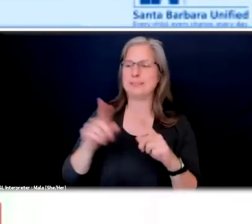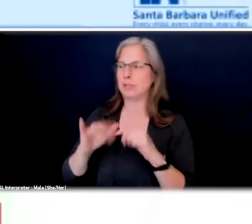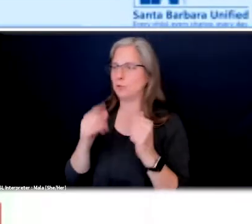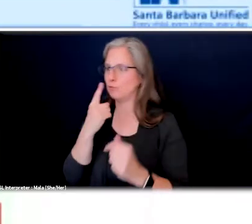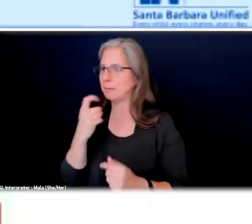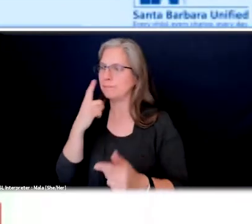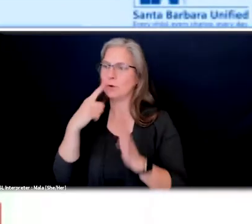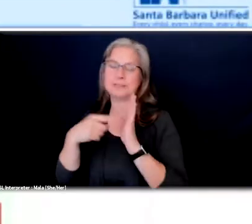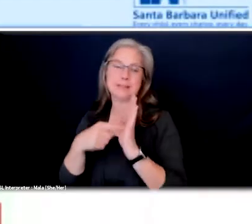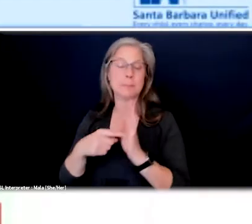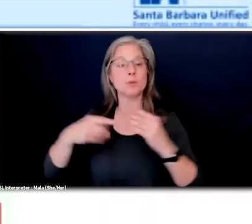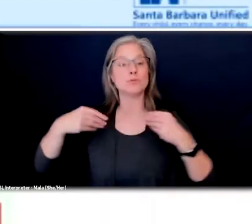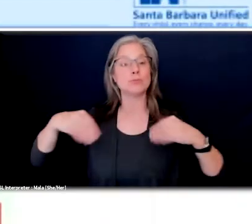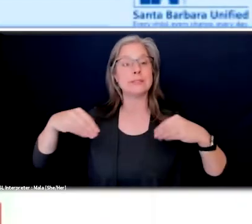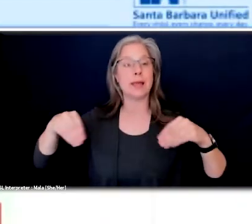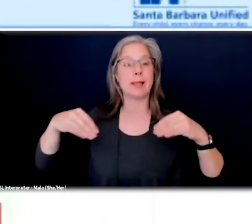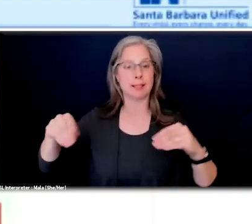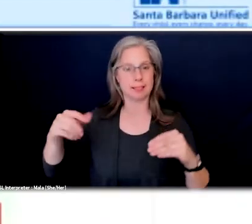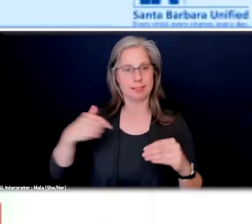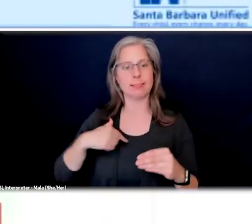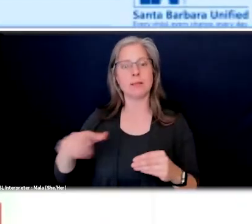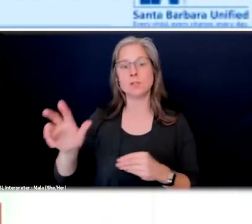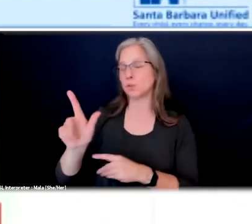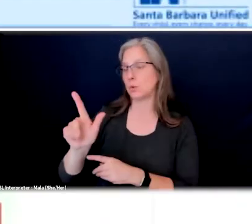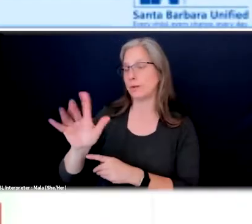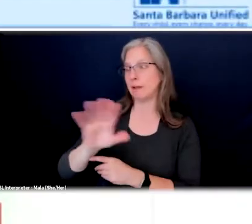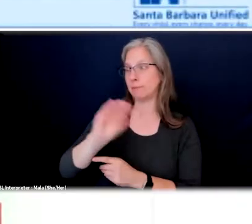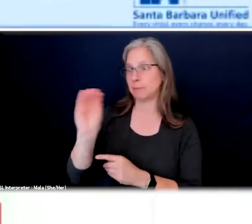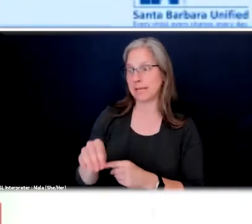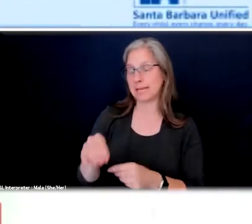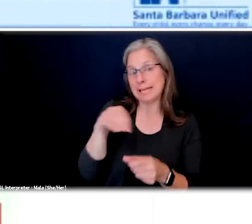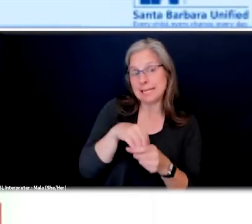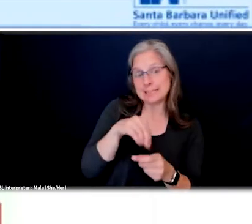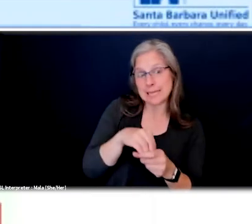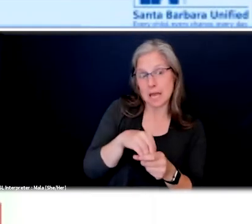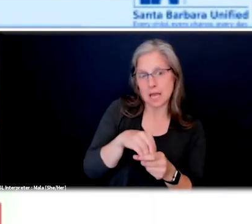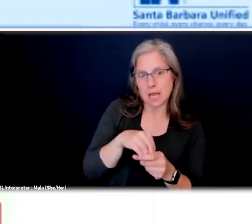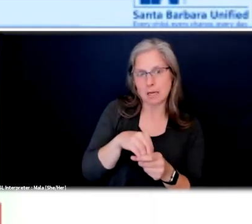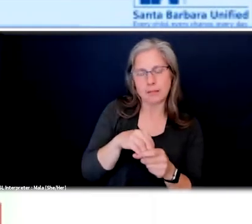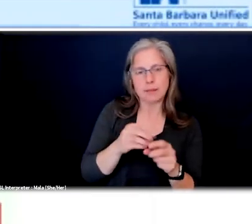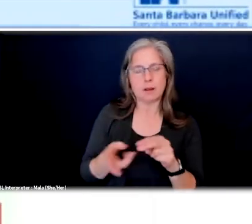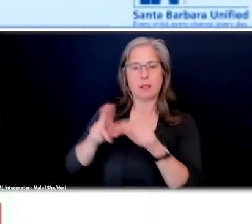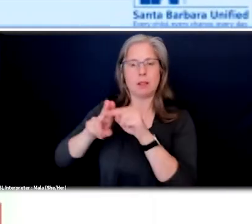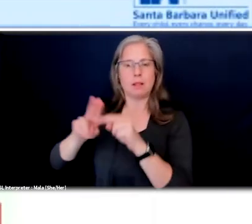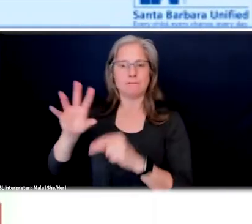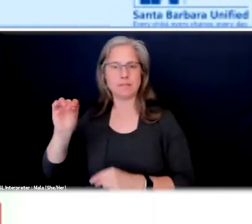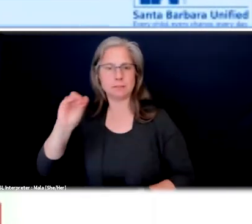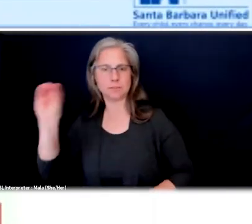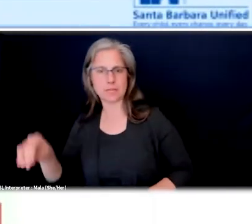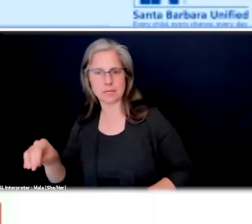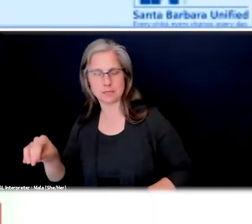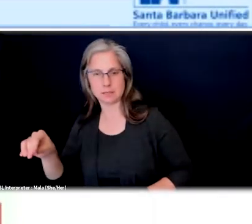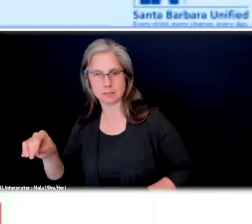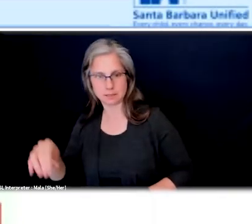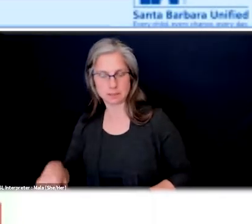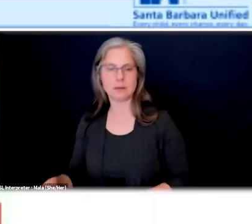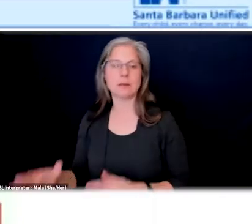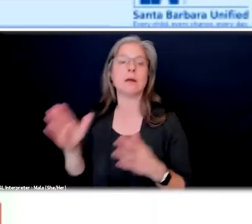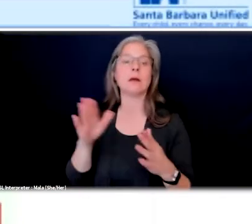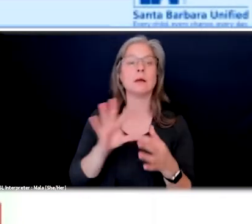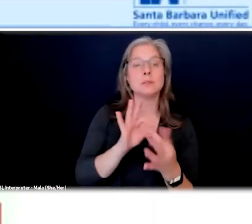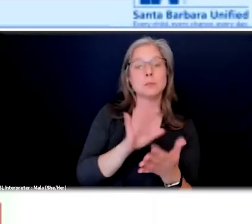is retail. They could have 25% indoors, and it goes to 50% indoors. In terms of